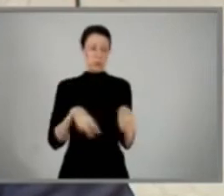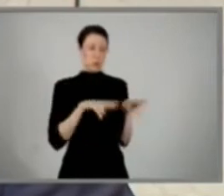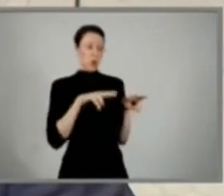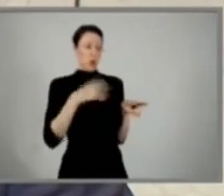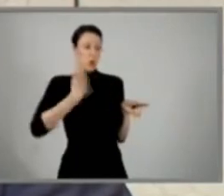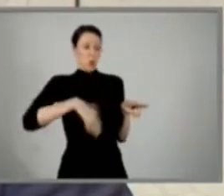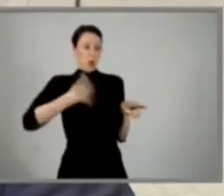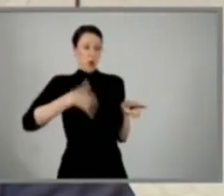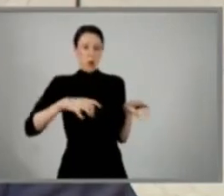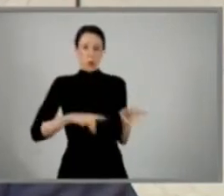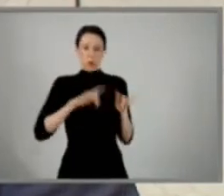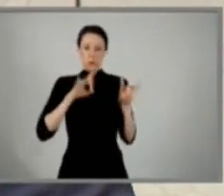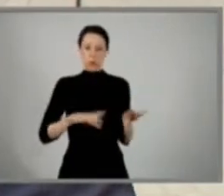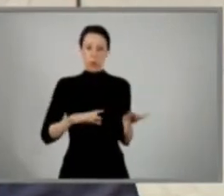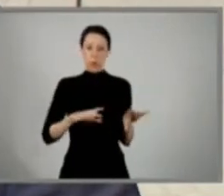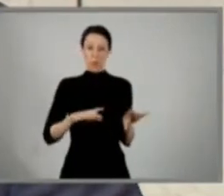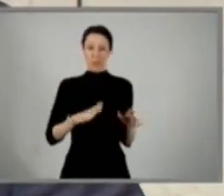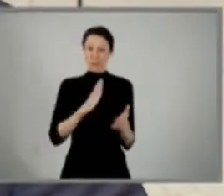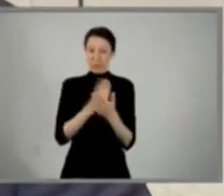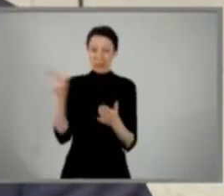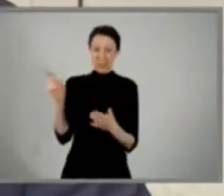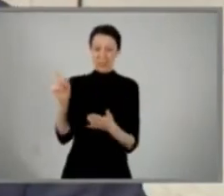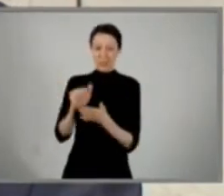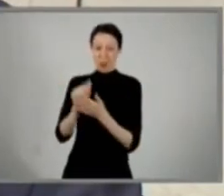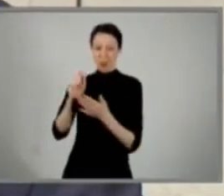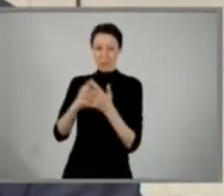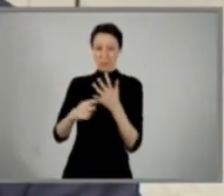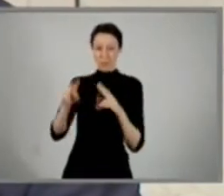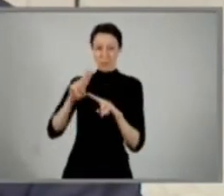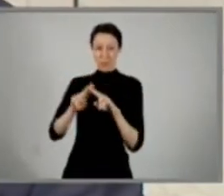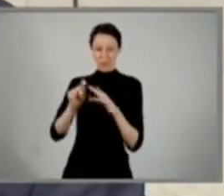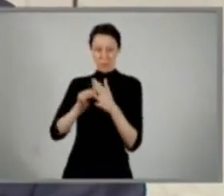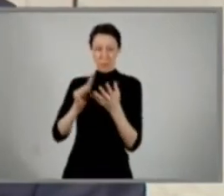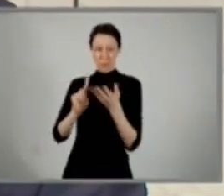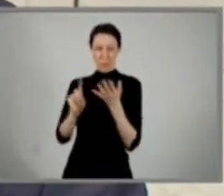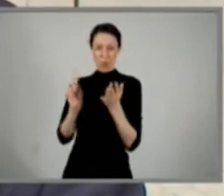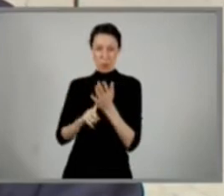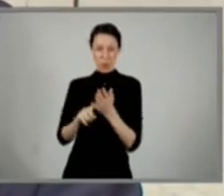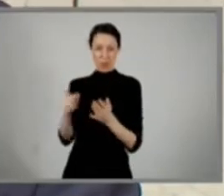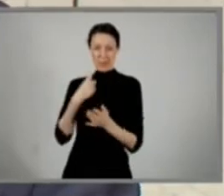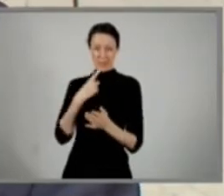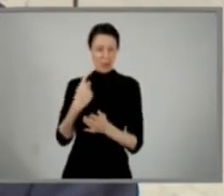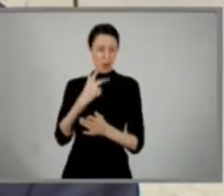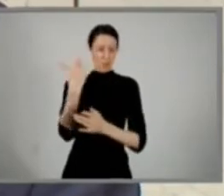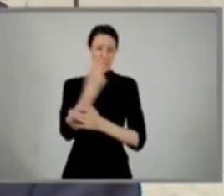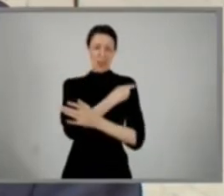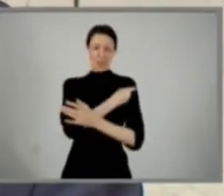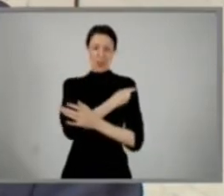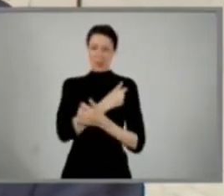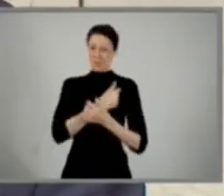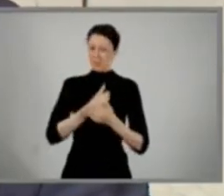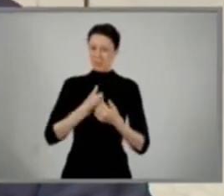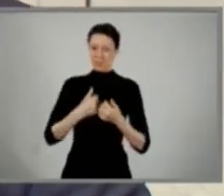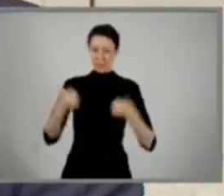this better than us. No one does it better than us. We're really good at this stuff, and Australians can take some confidence about that, I